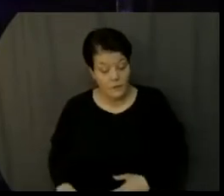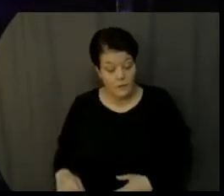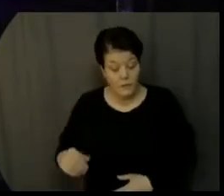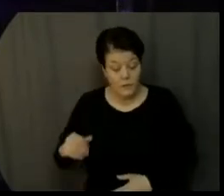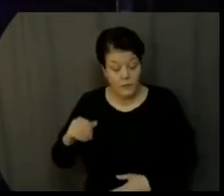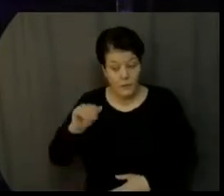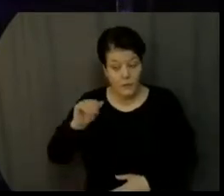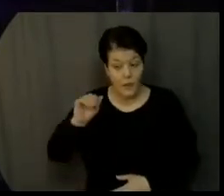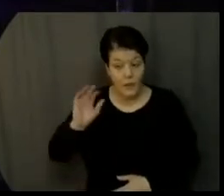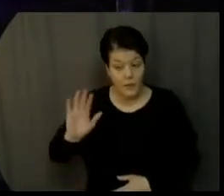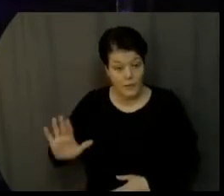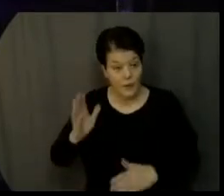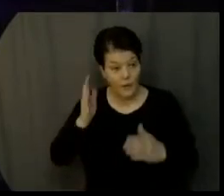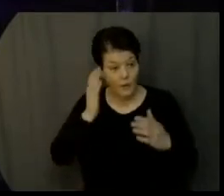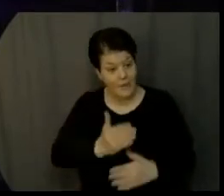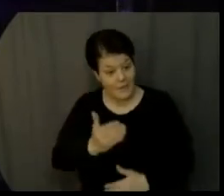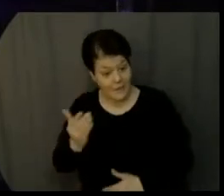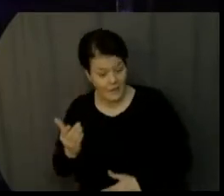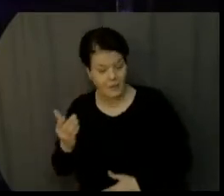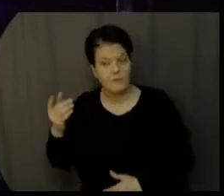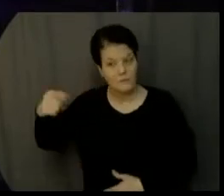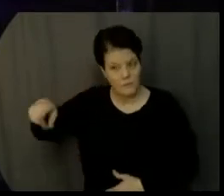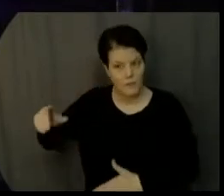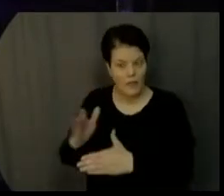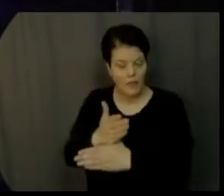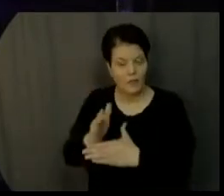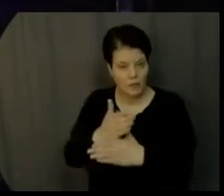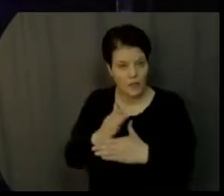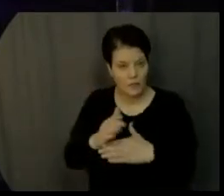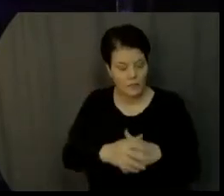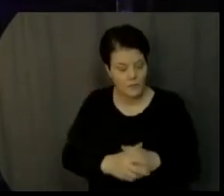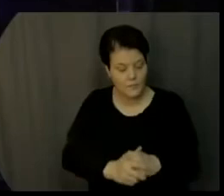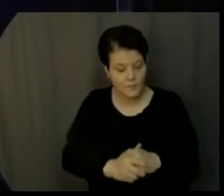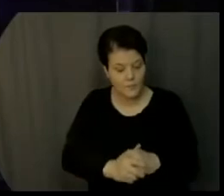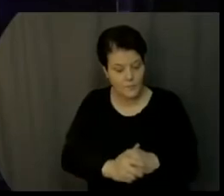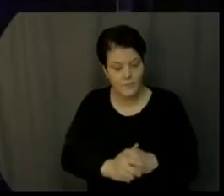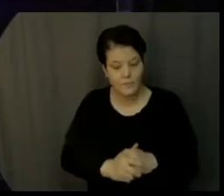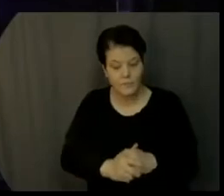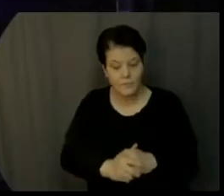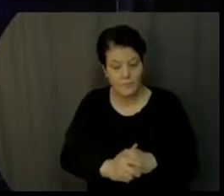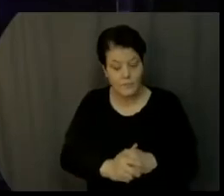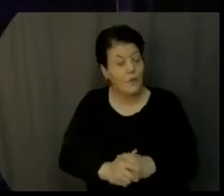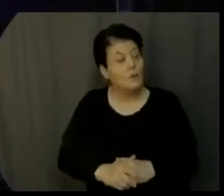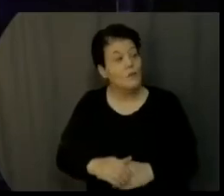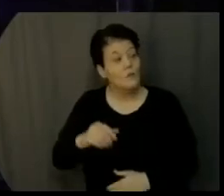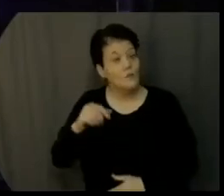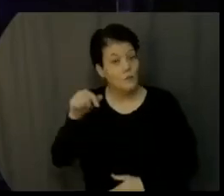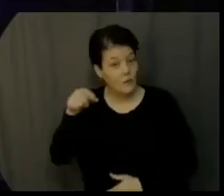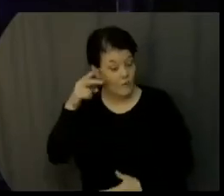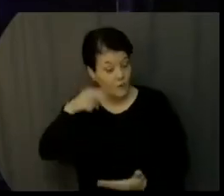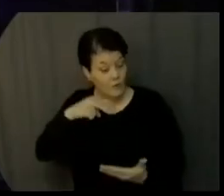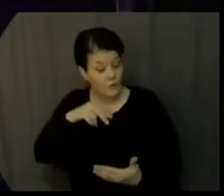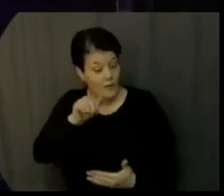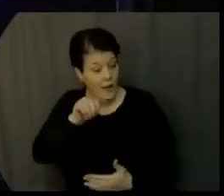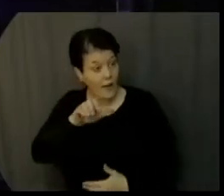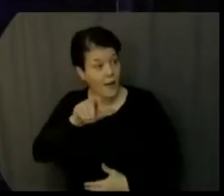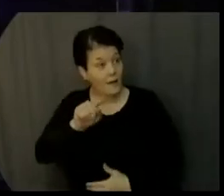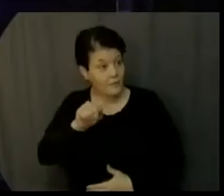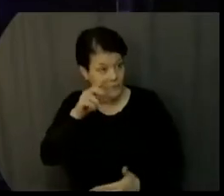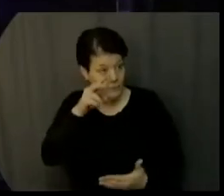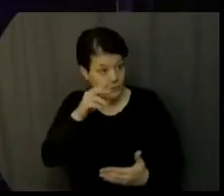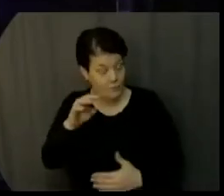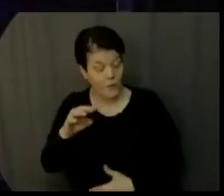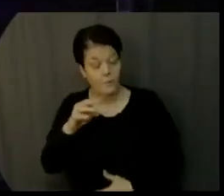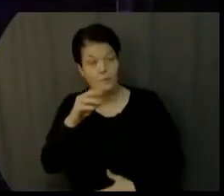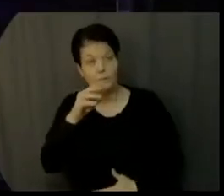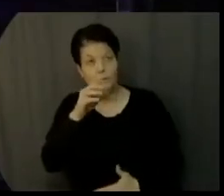differences. No, they had plenty of differences. Look at Acts chapter 4. There are plenty of differences. And there is a, but the